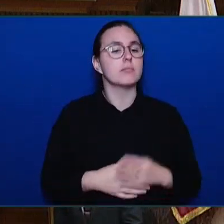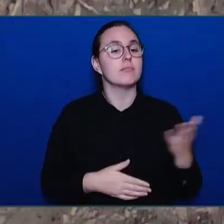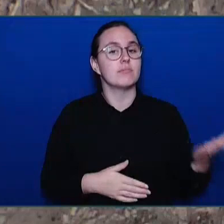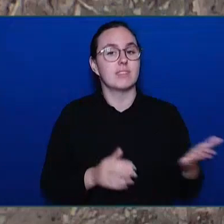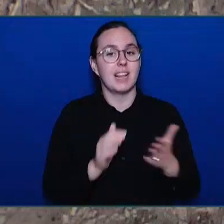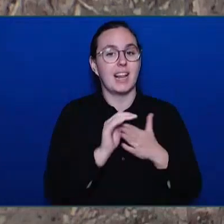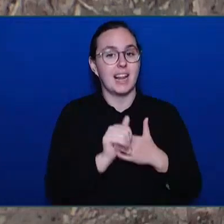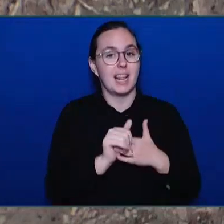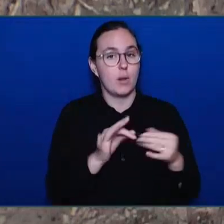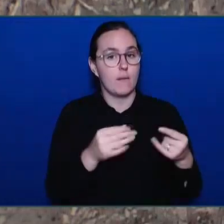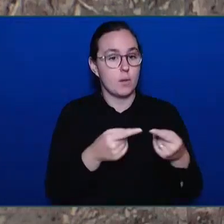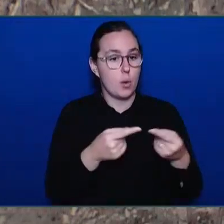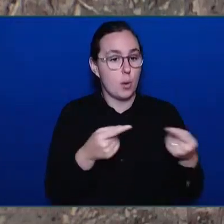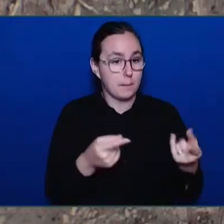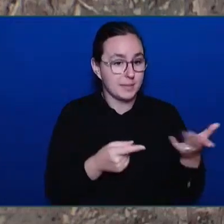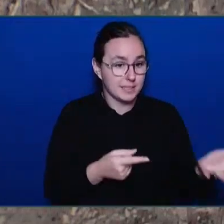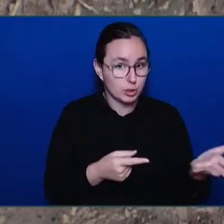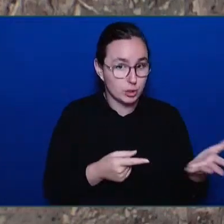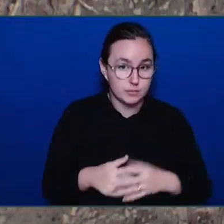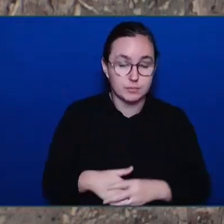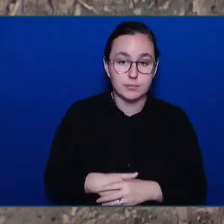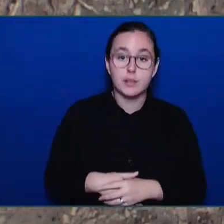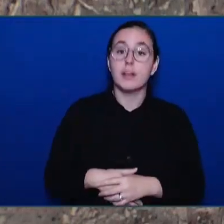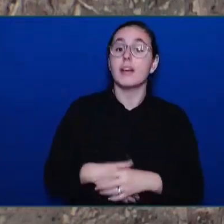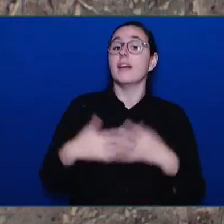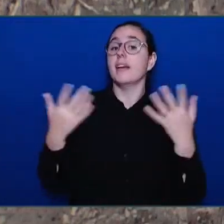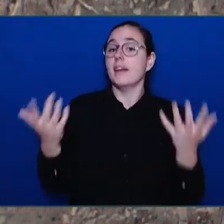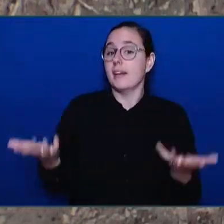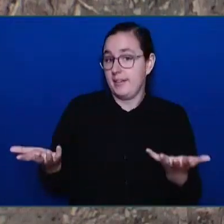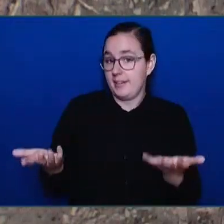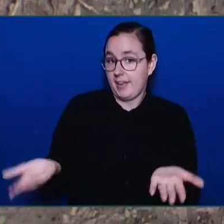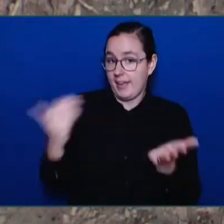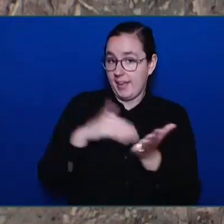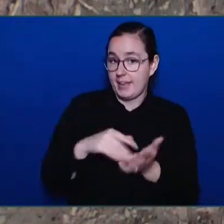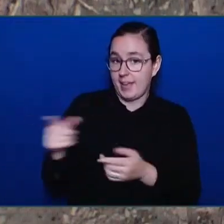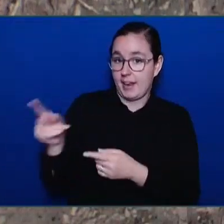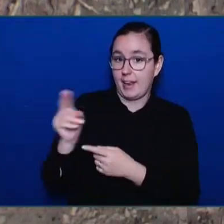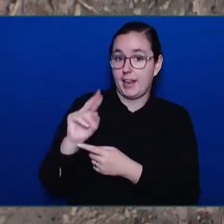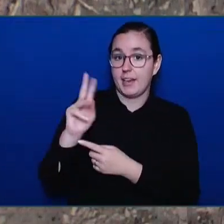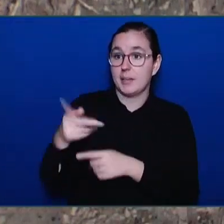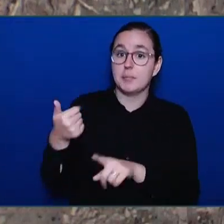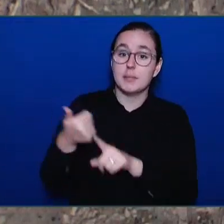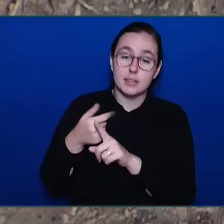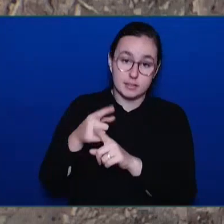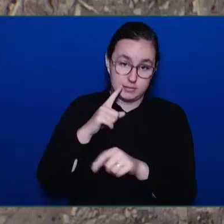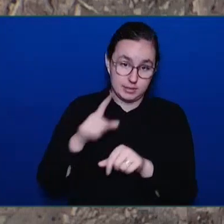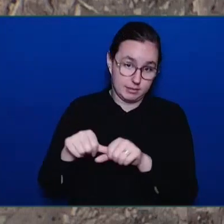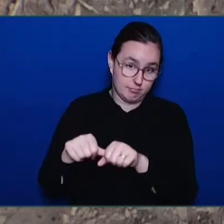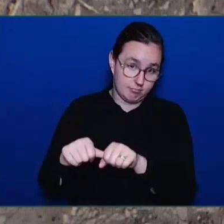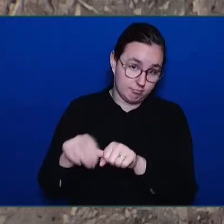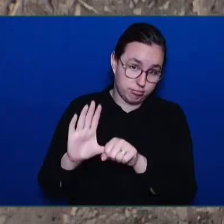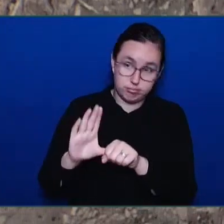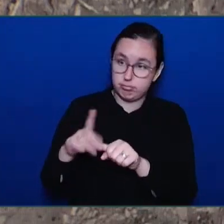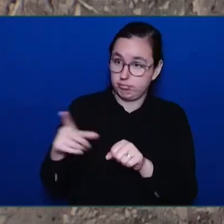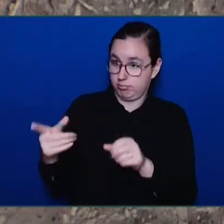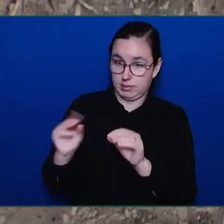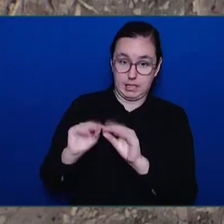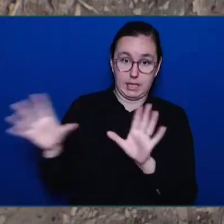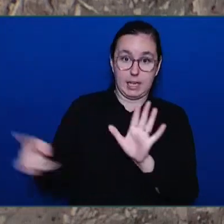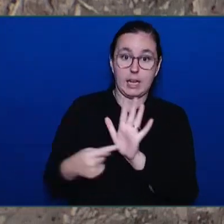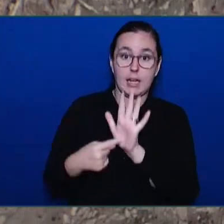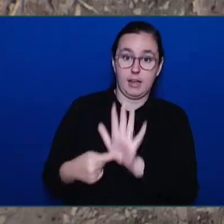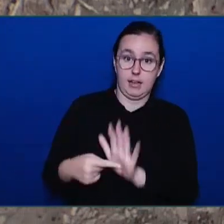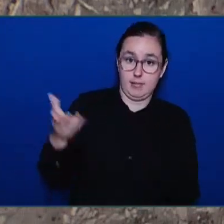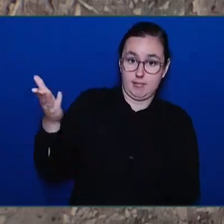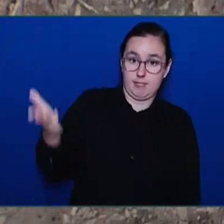on full display as we witness the latest mess in Surrey continuing to unfold. Now, to begin with, they gave the